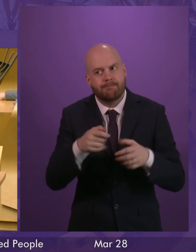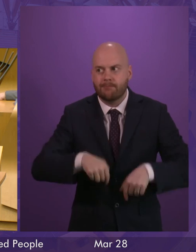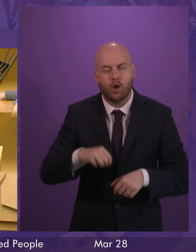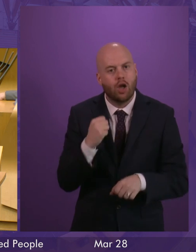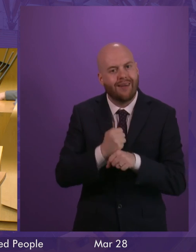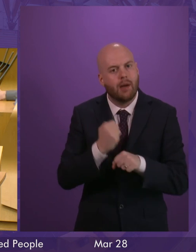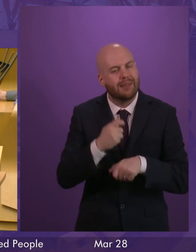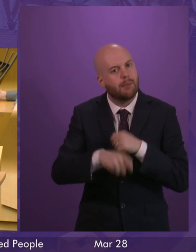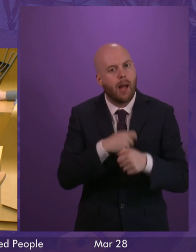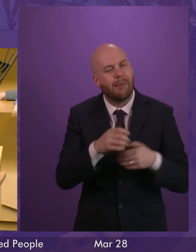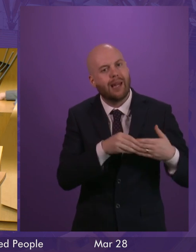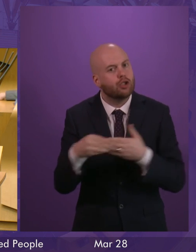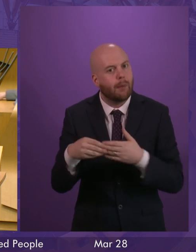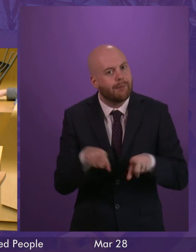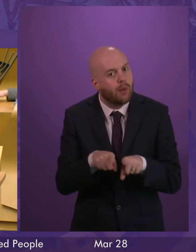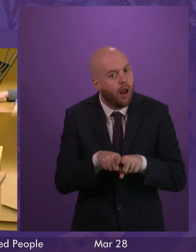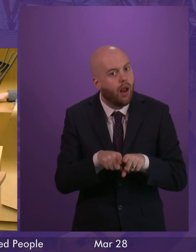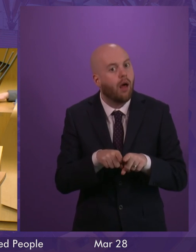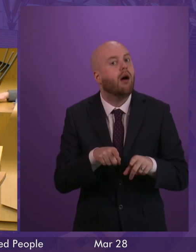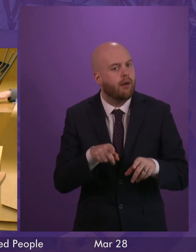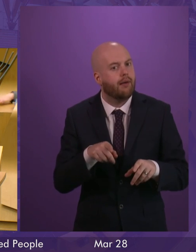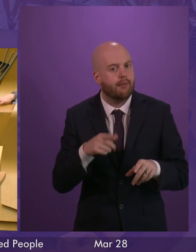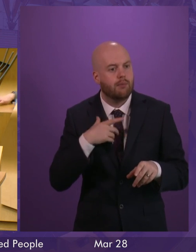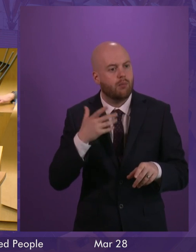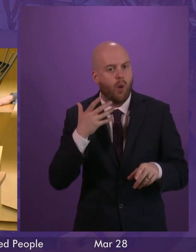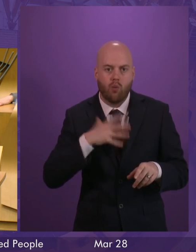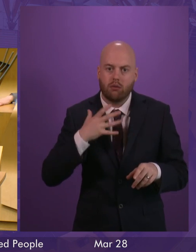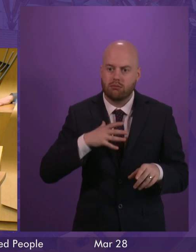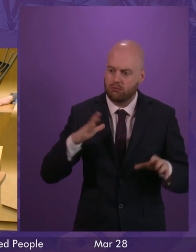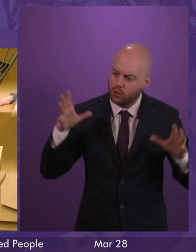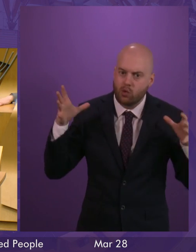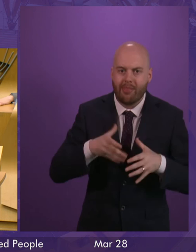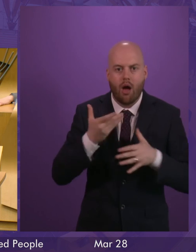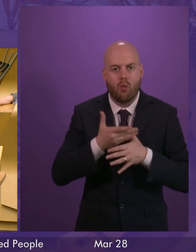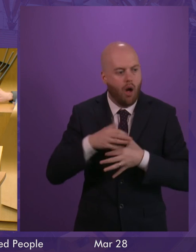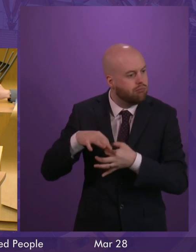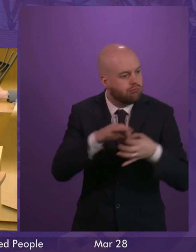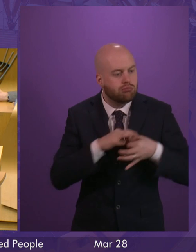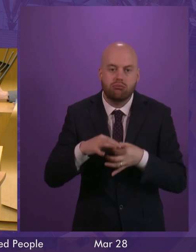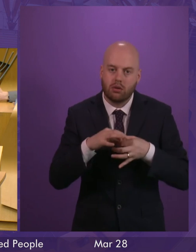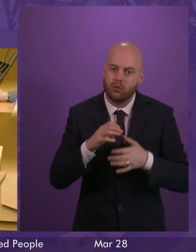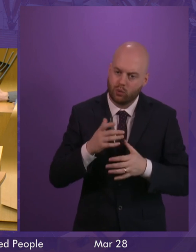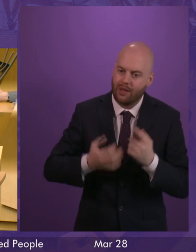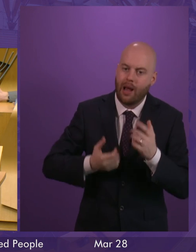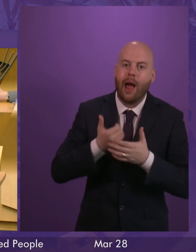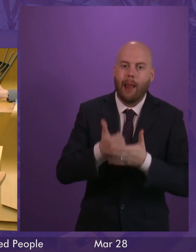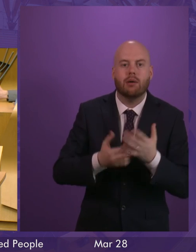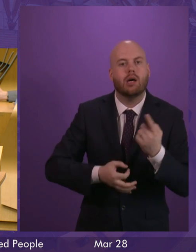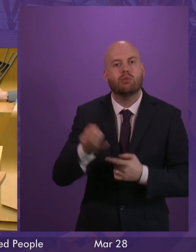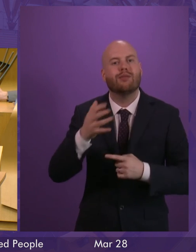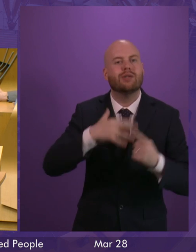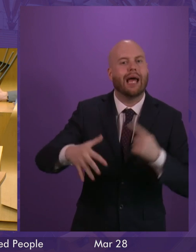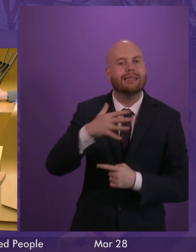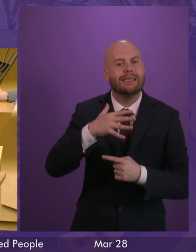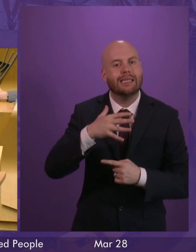something we will take forward, but it is something that we will need to take forward collectively as a society. is something that is achievable. It is something